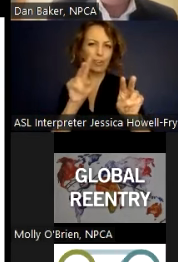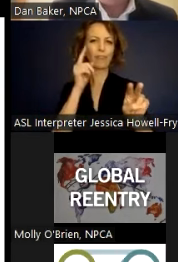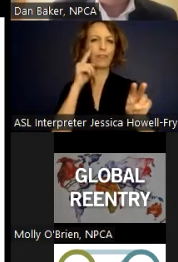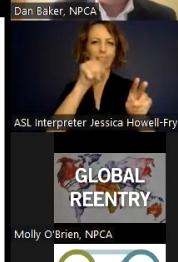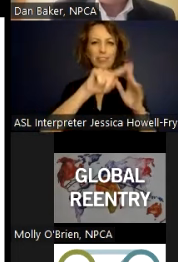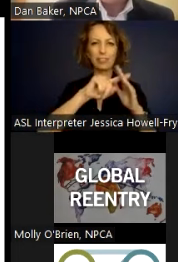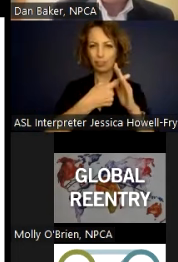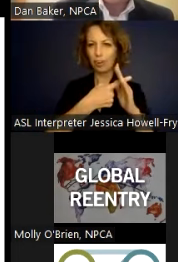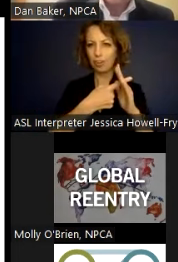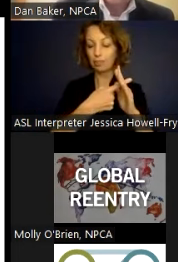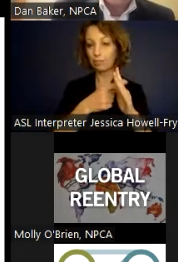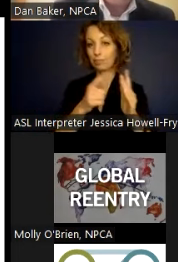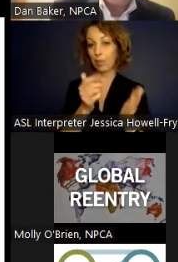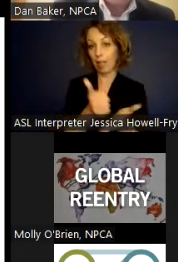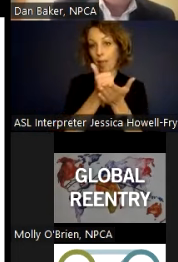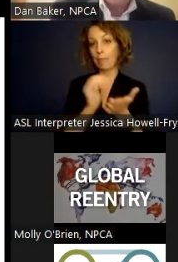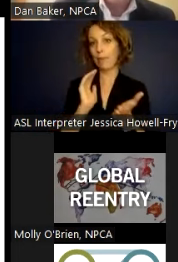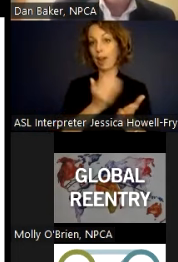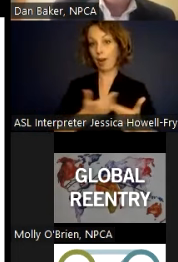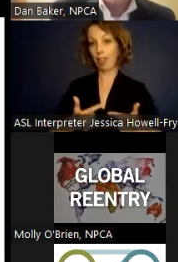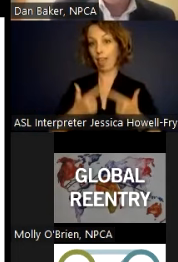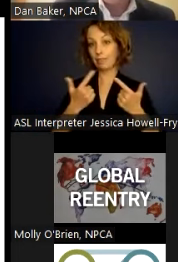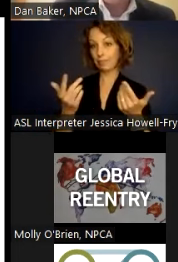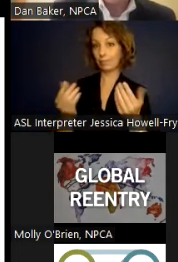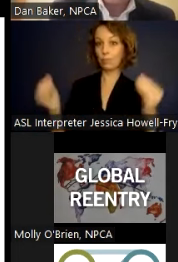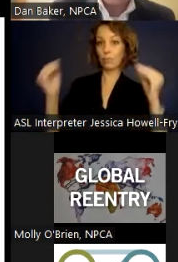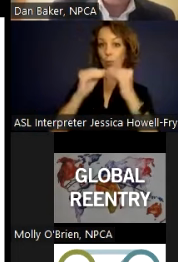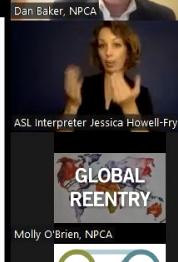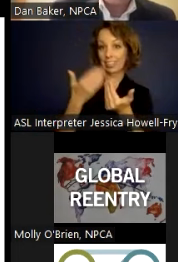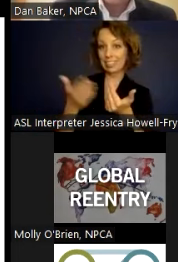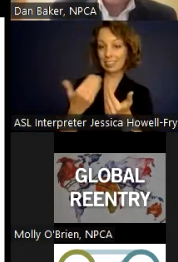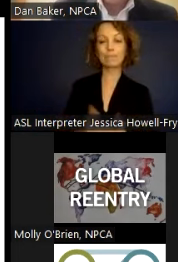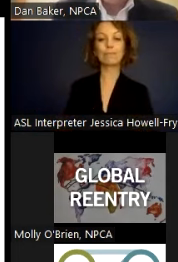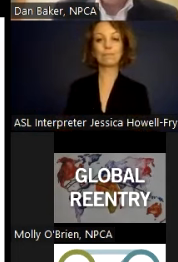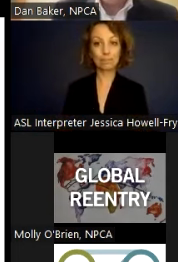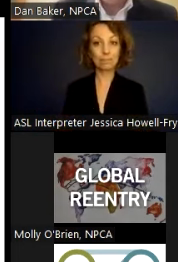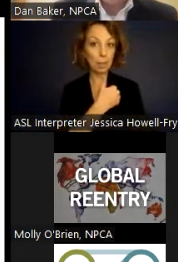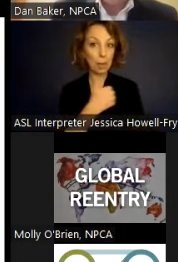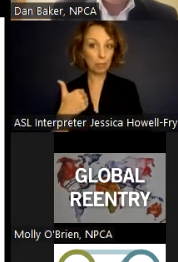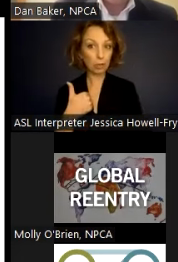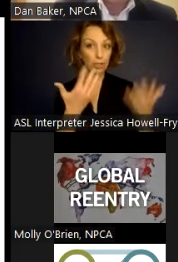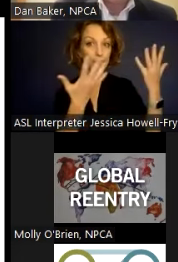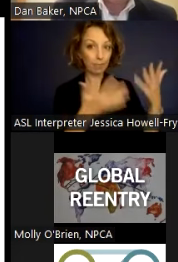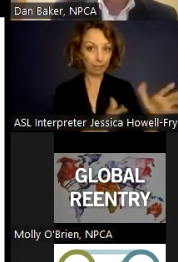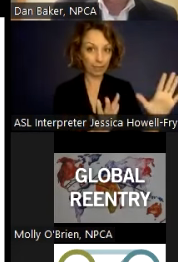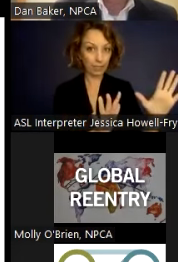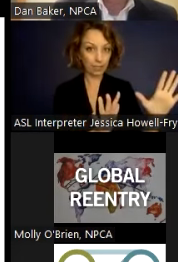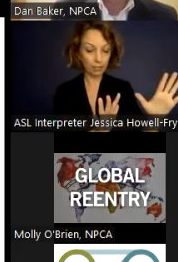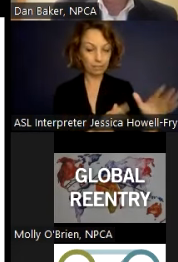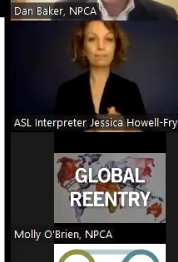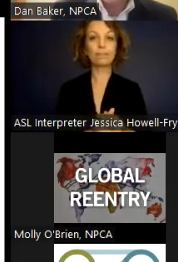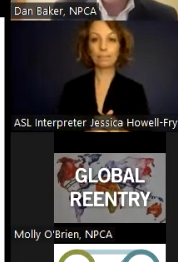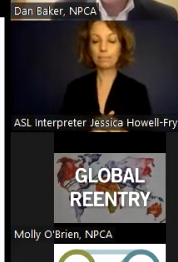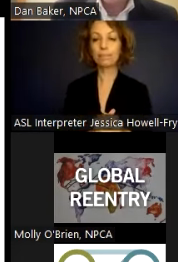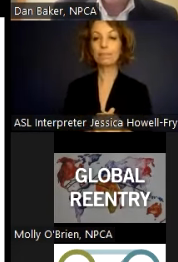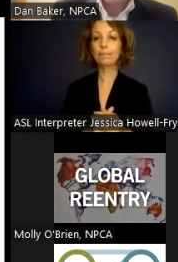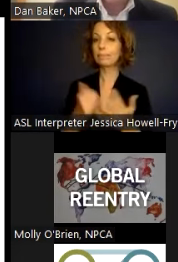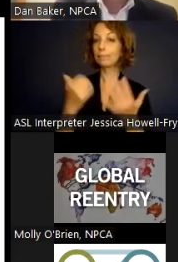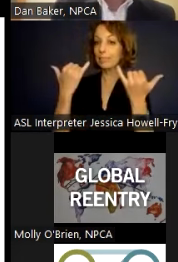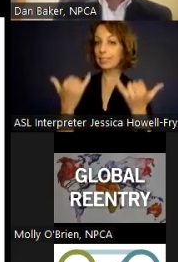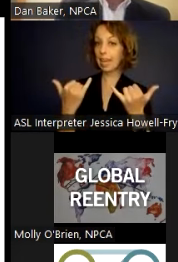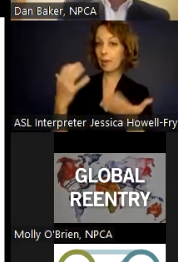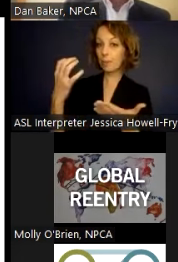much easier. All right, so that's what I wanted to say about membership. I would like to take this opportunity